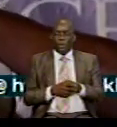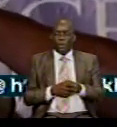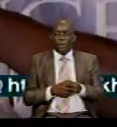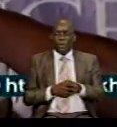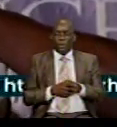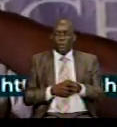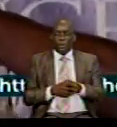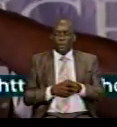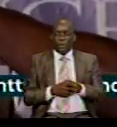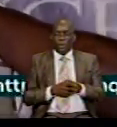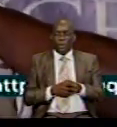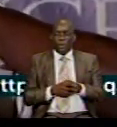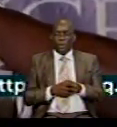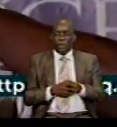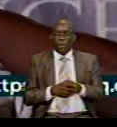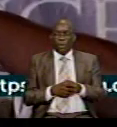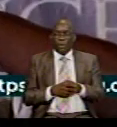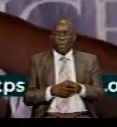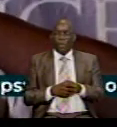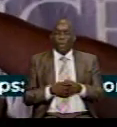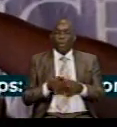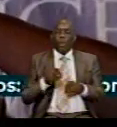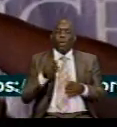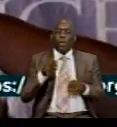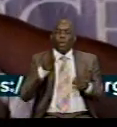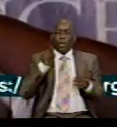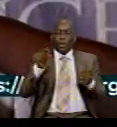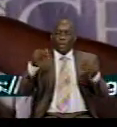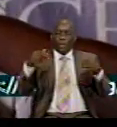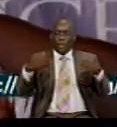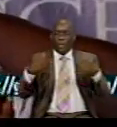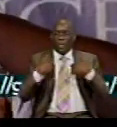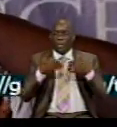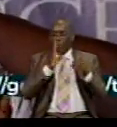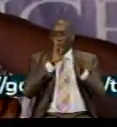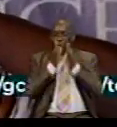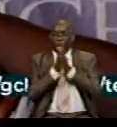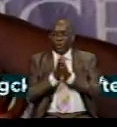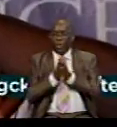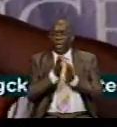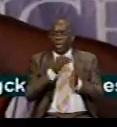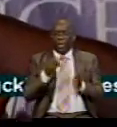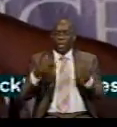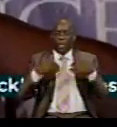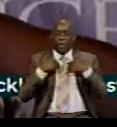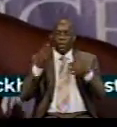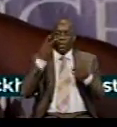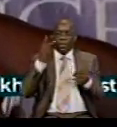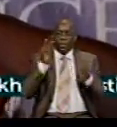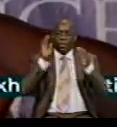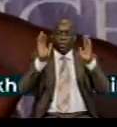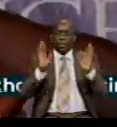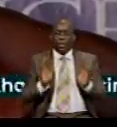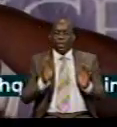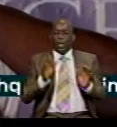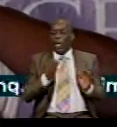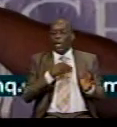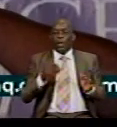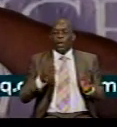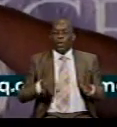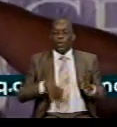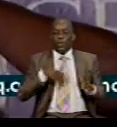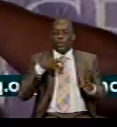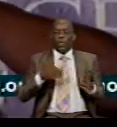I don't come for her today. They don't pray for me. I don't see better. Small. So I be very happy. So I thank